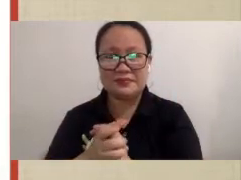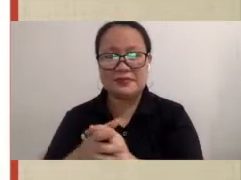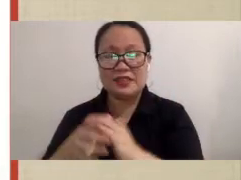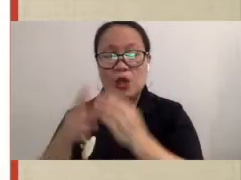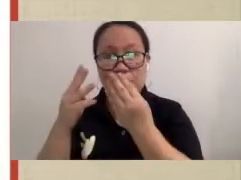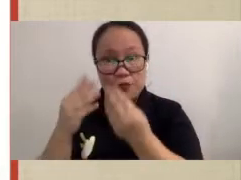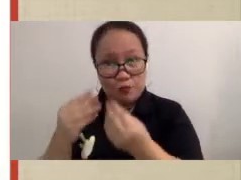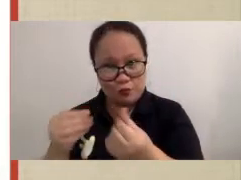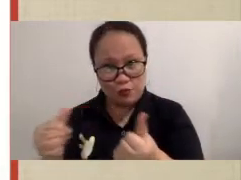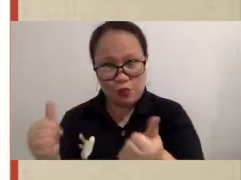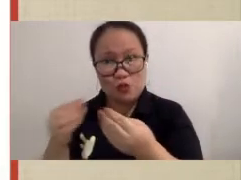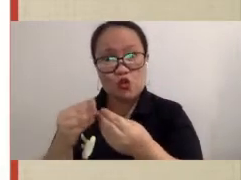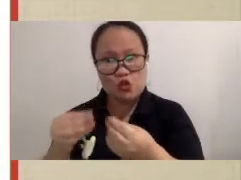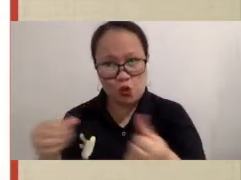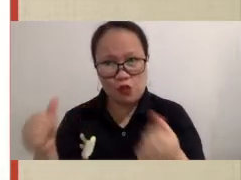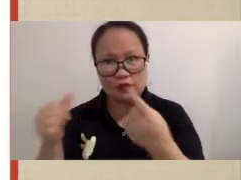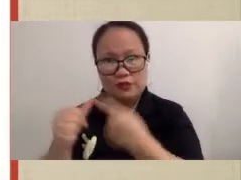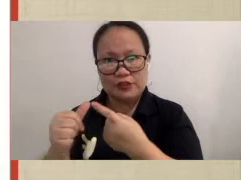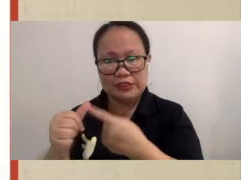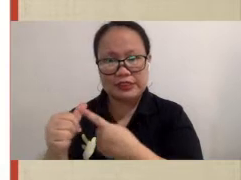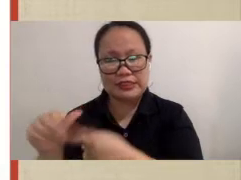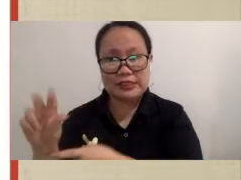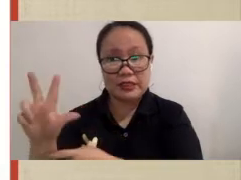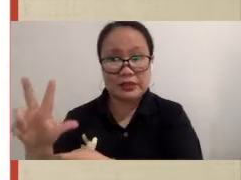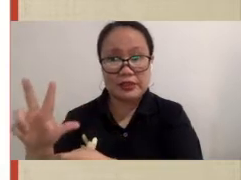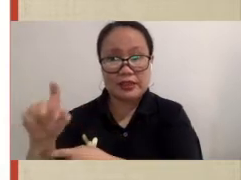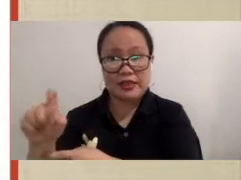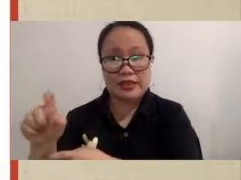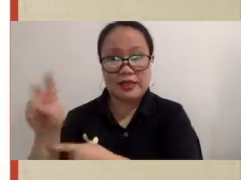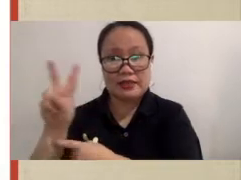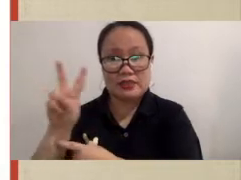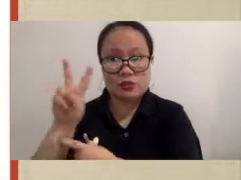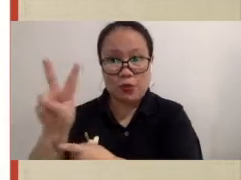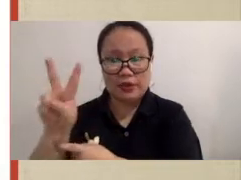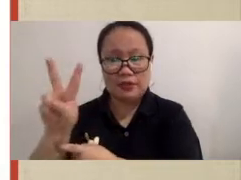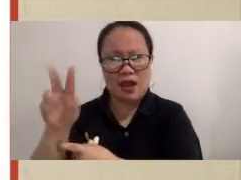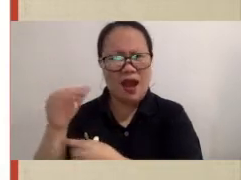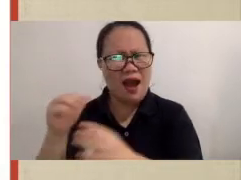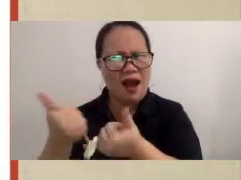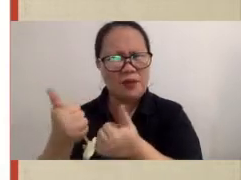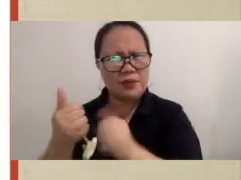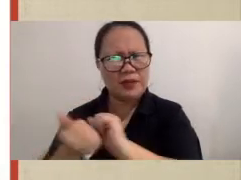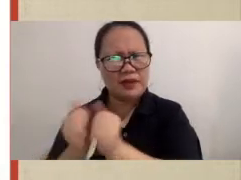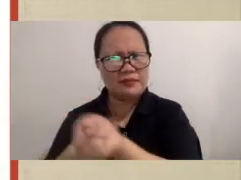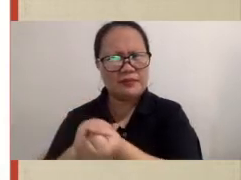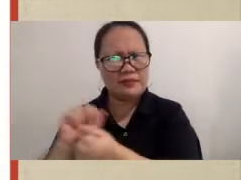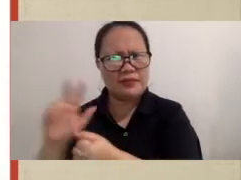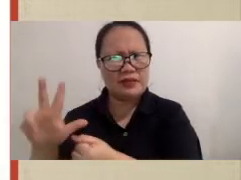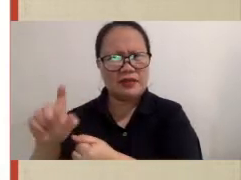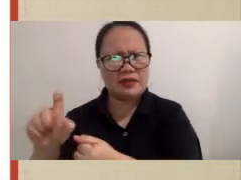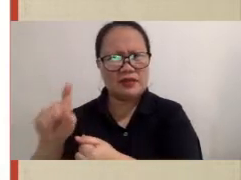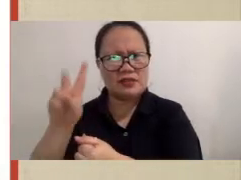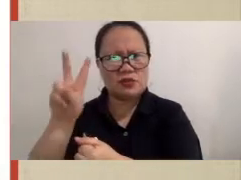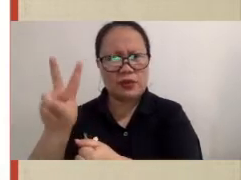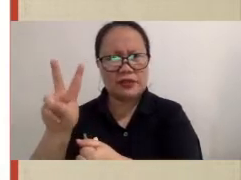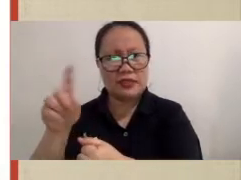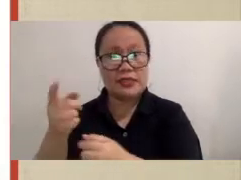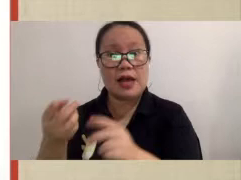10. So we will have 3x squared. Paano siya naging 3x